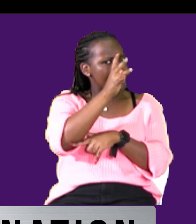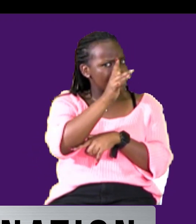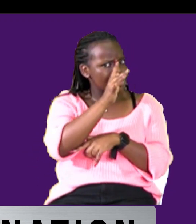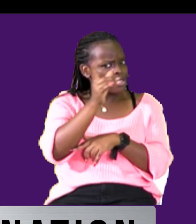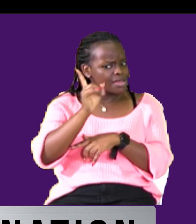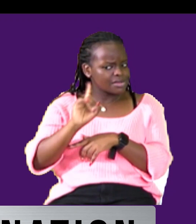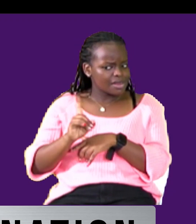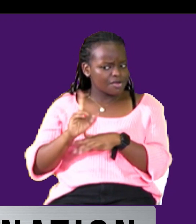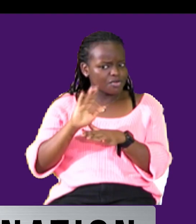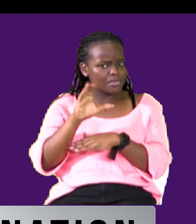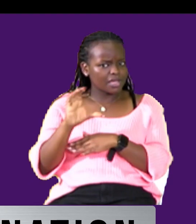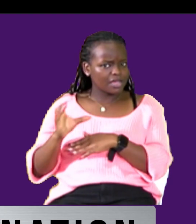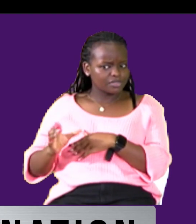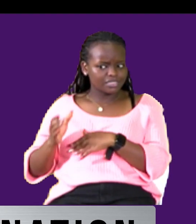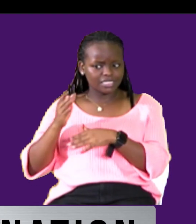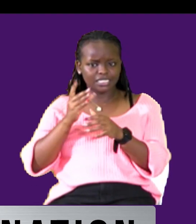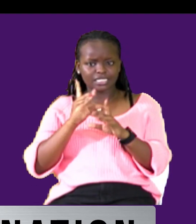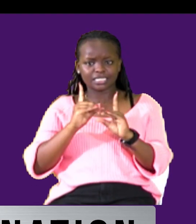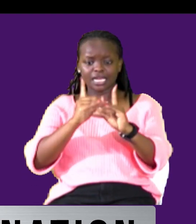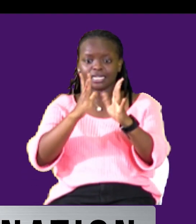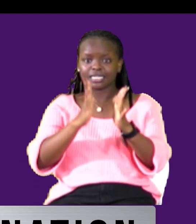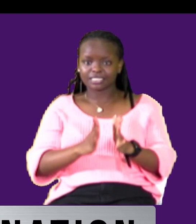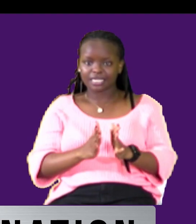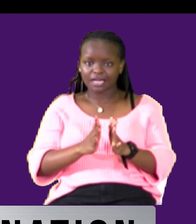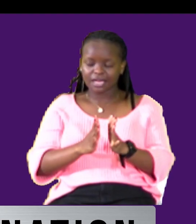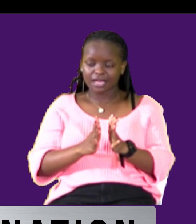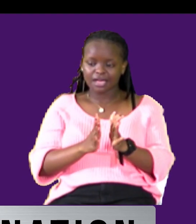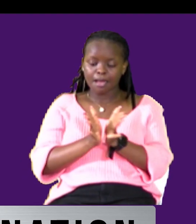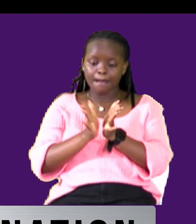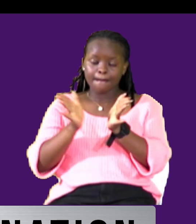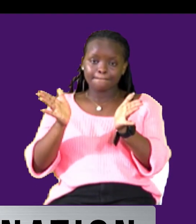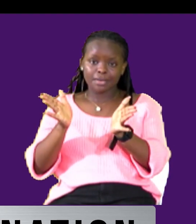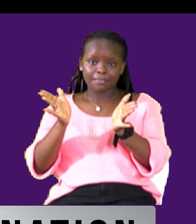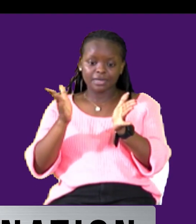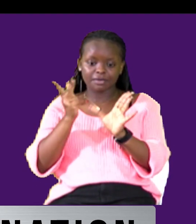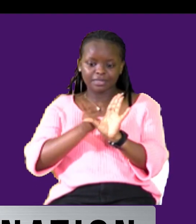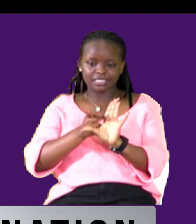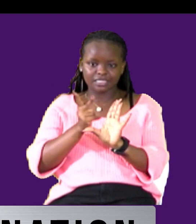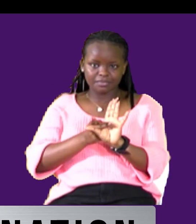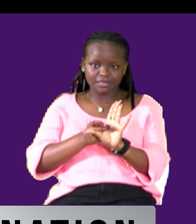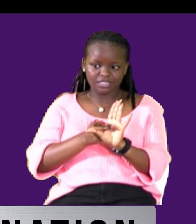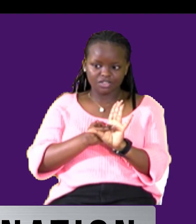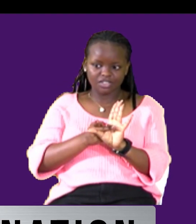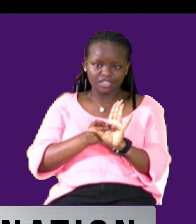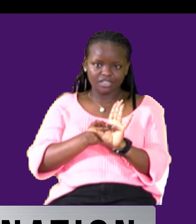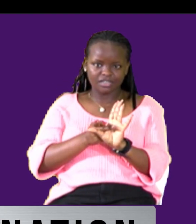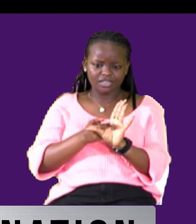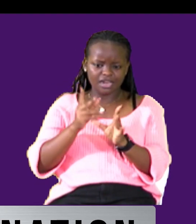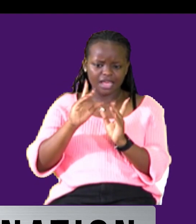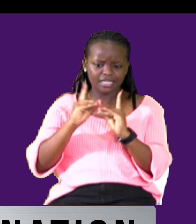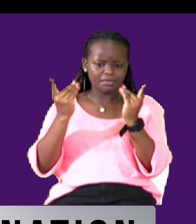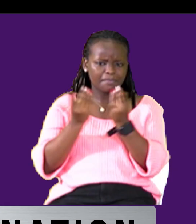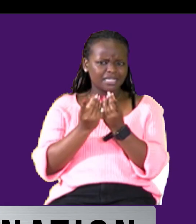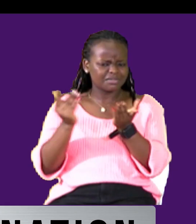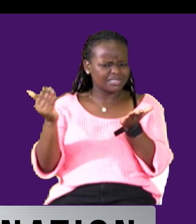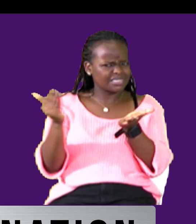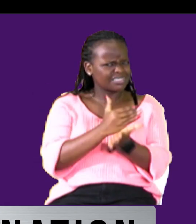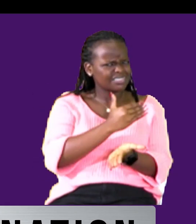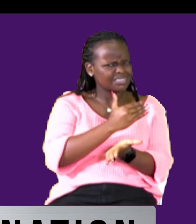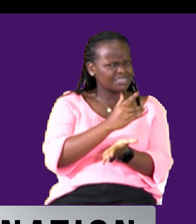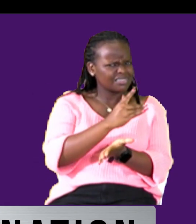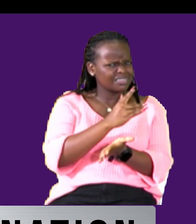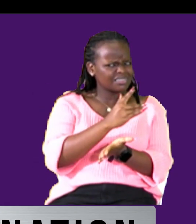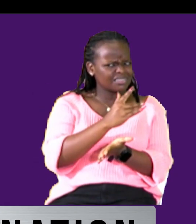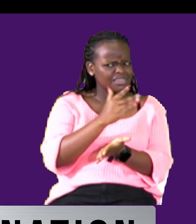Nairobi County Director, Public Participation Department. Ametolewa nini? Why? Yeah, I spoke to him